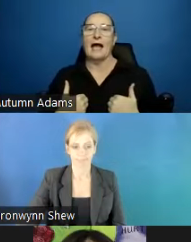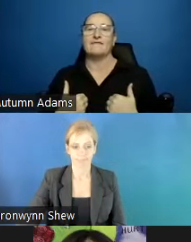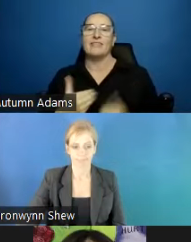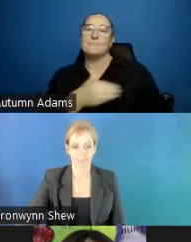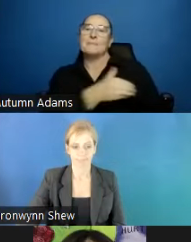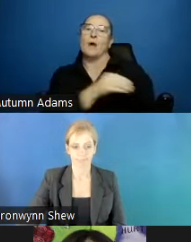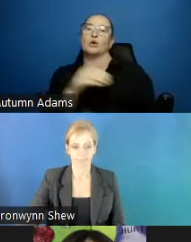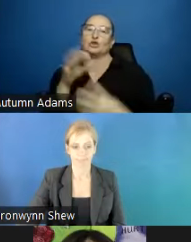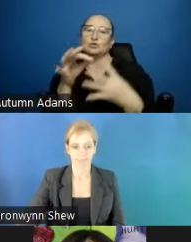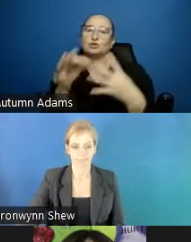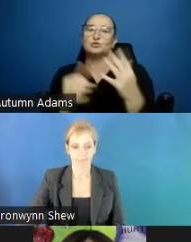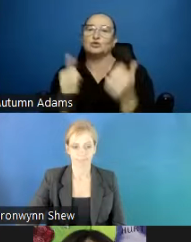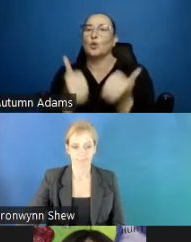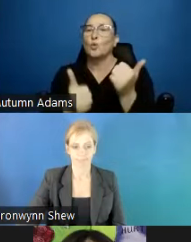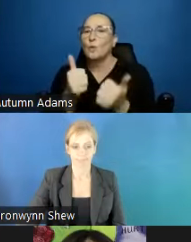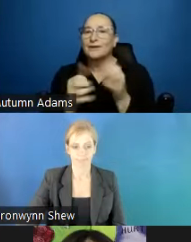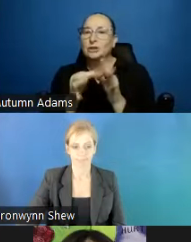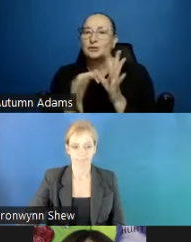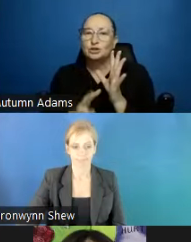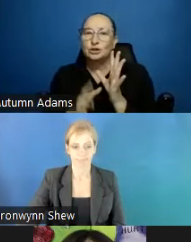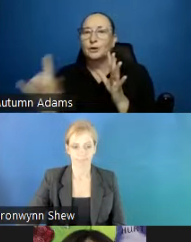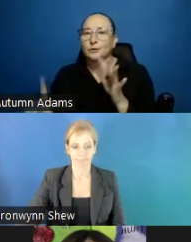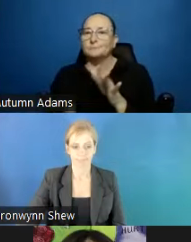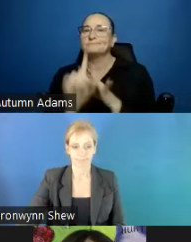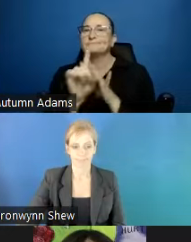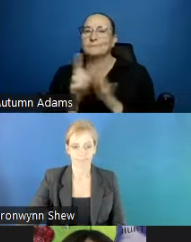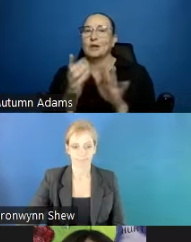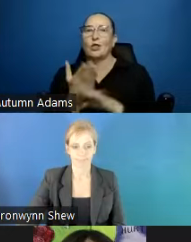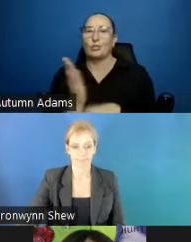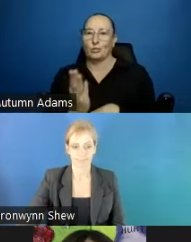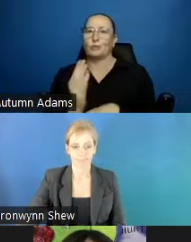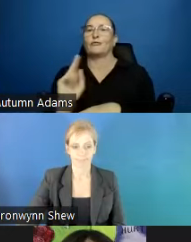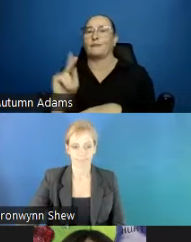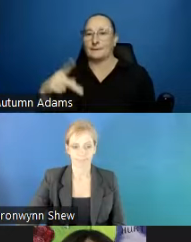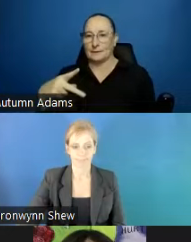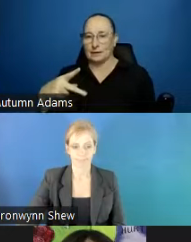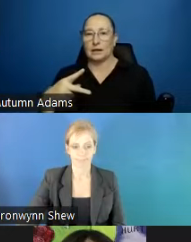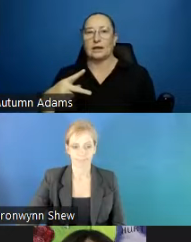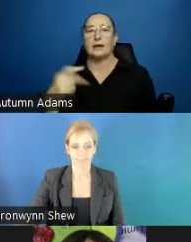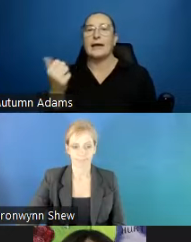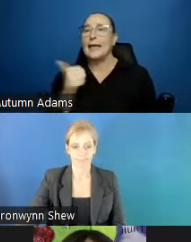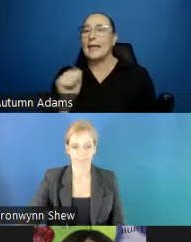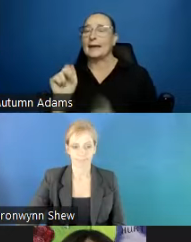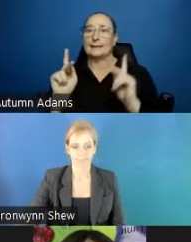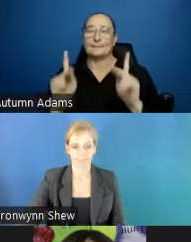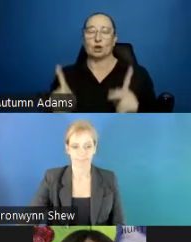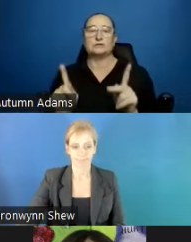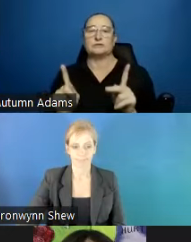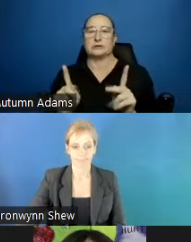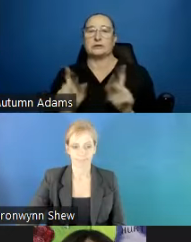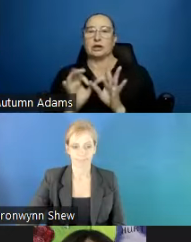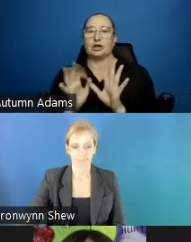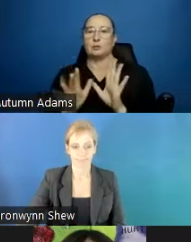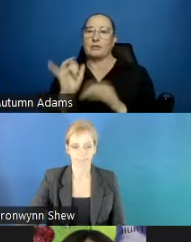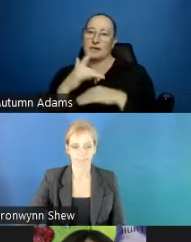which identity or interpreter they get through the video phone. Any person, the interpreter that is